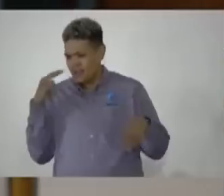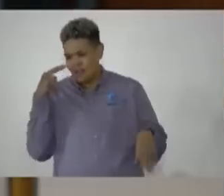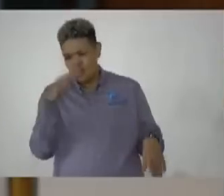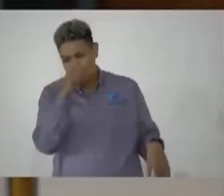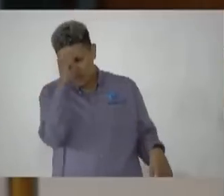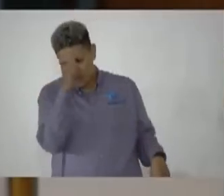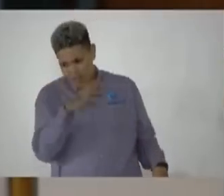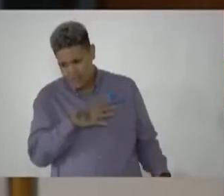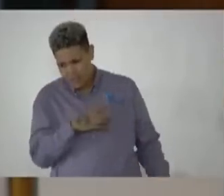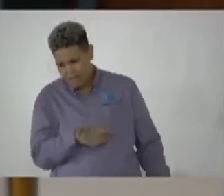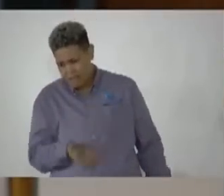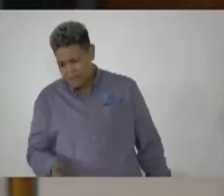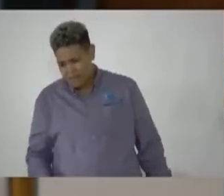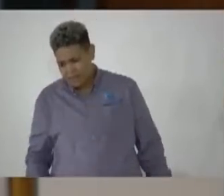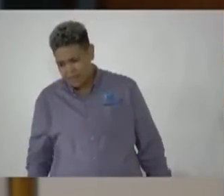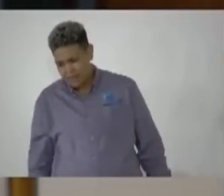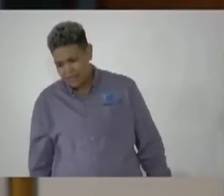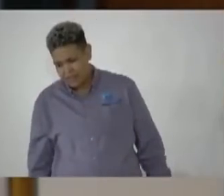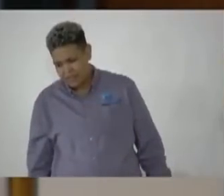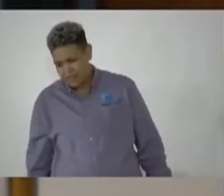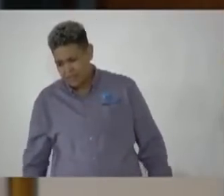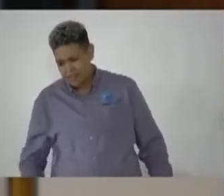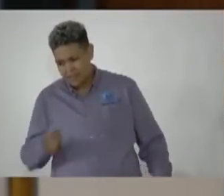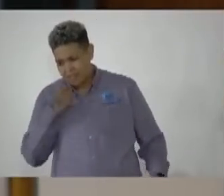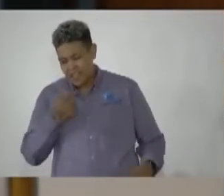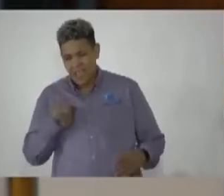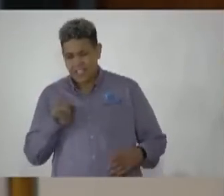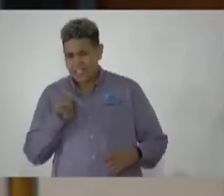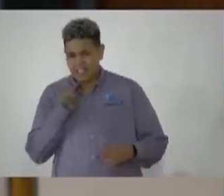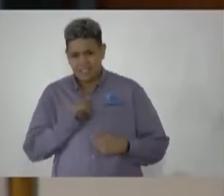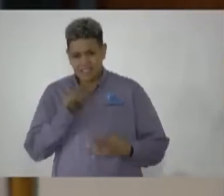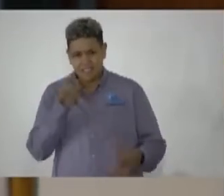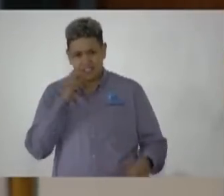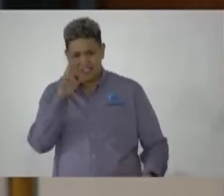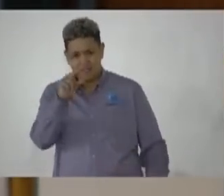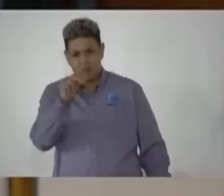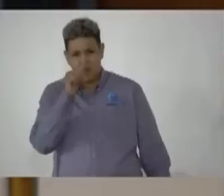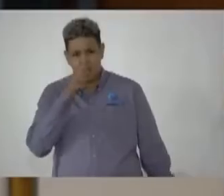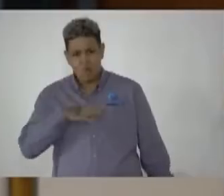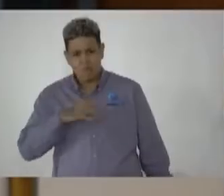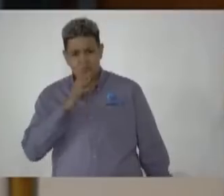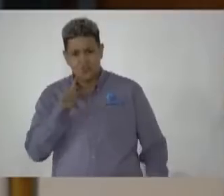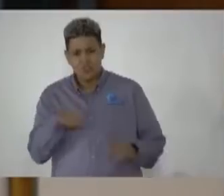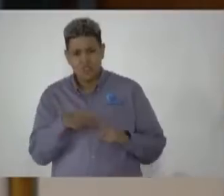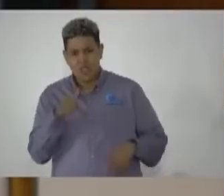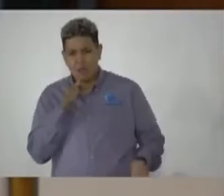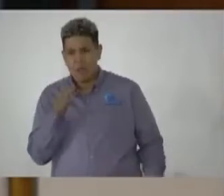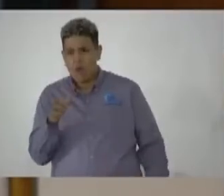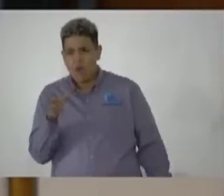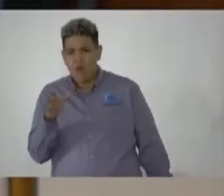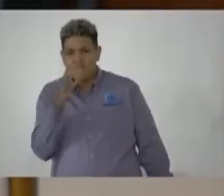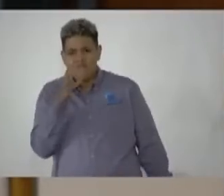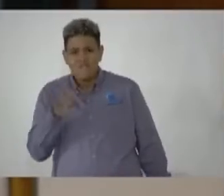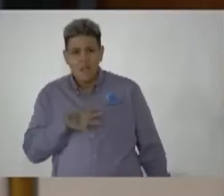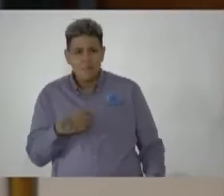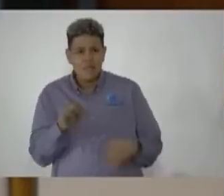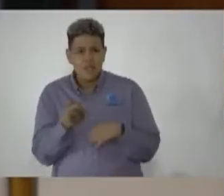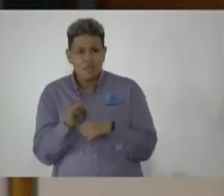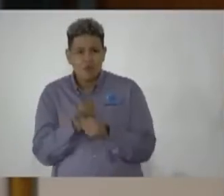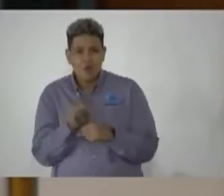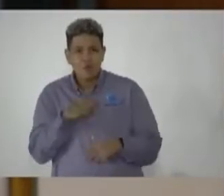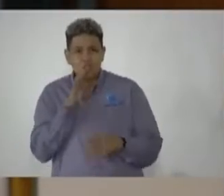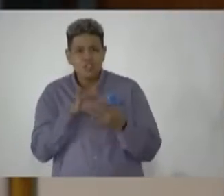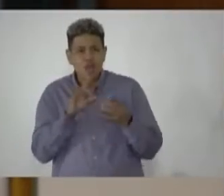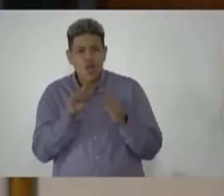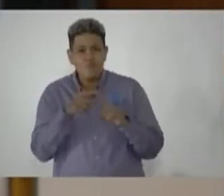gentleman, and of course it bubbled out of me. I said, no woman talks about her feminine products. We talk about our